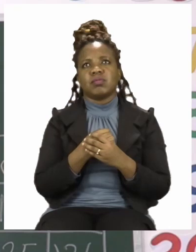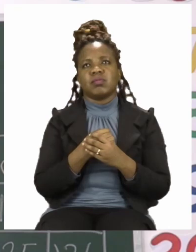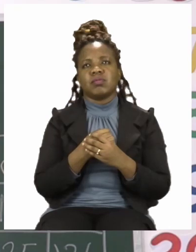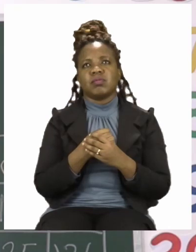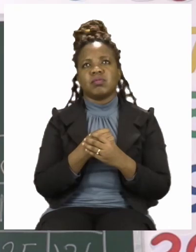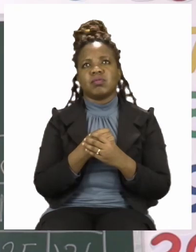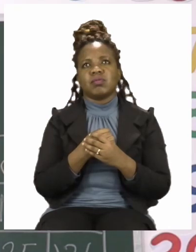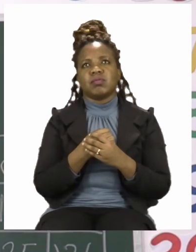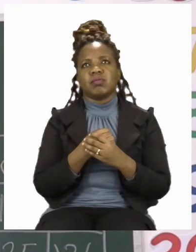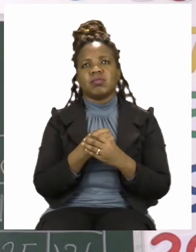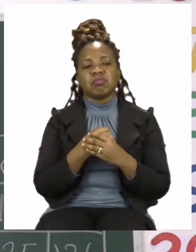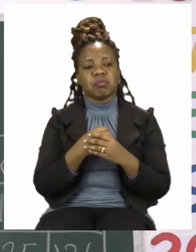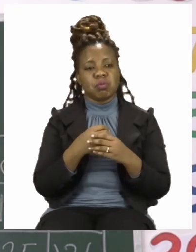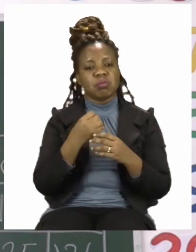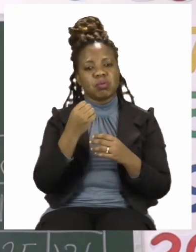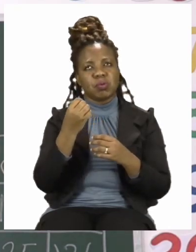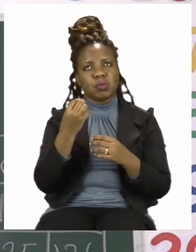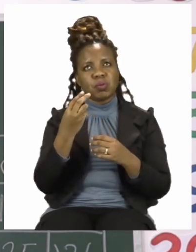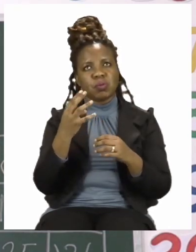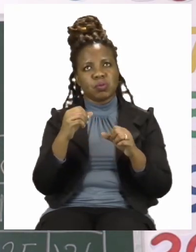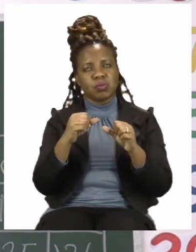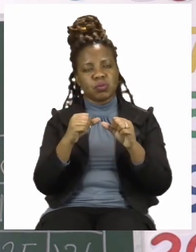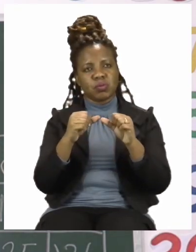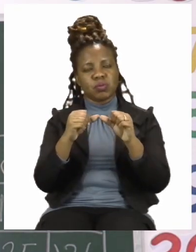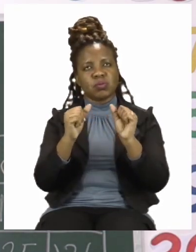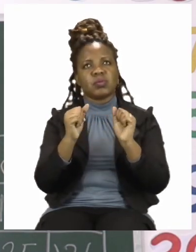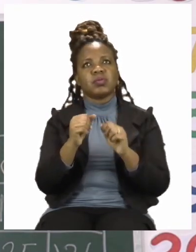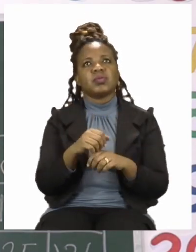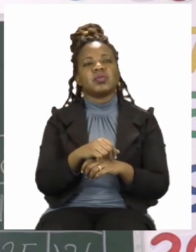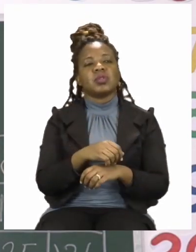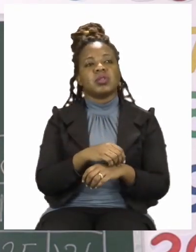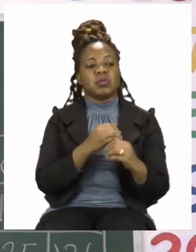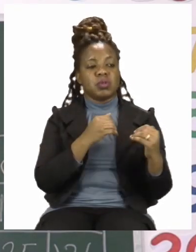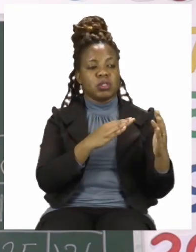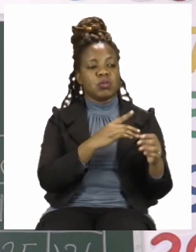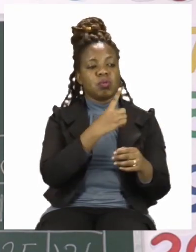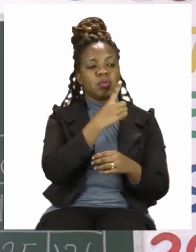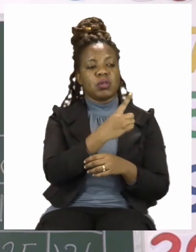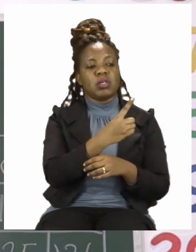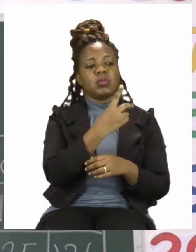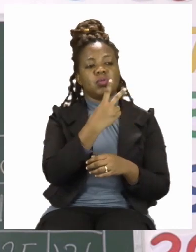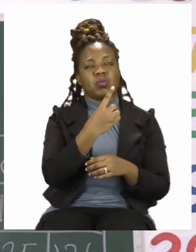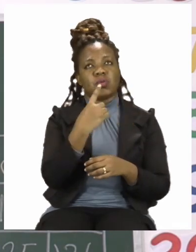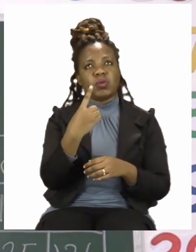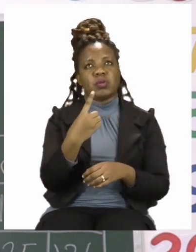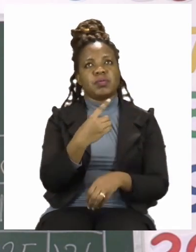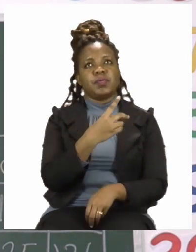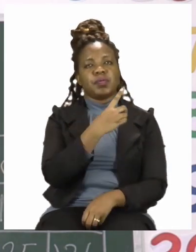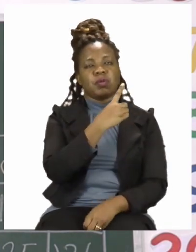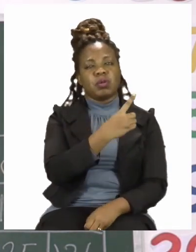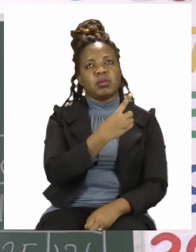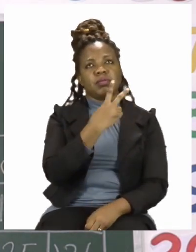the counting on method. So let's start from 121.